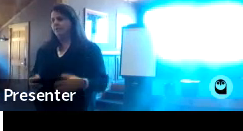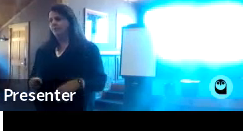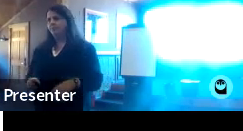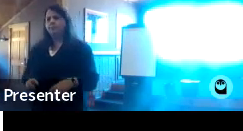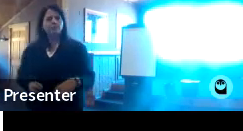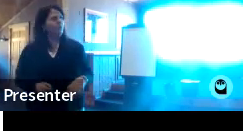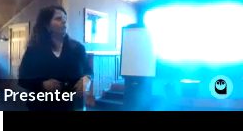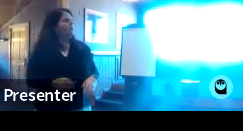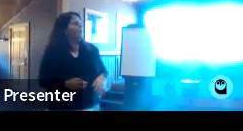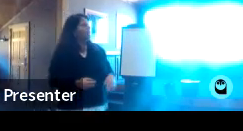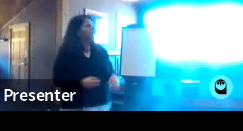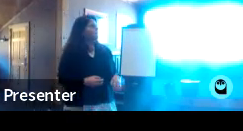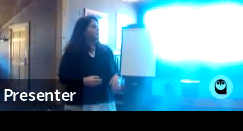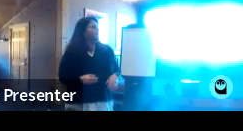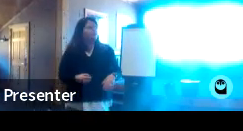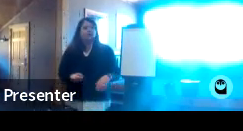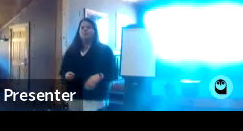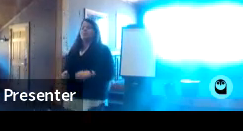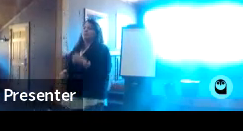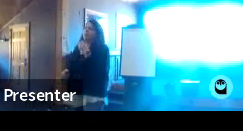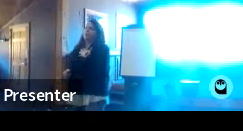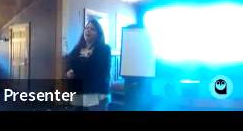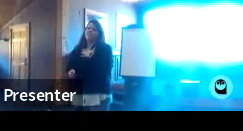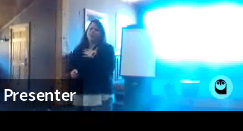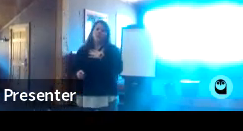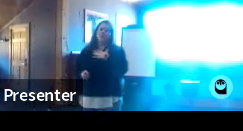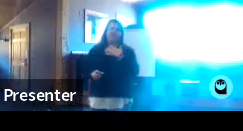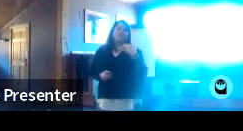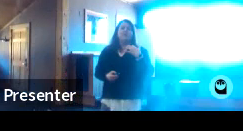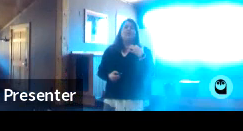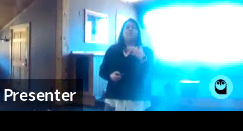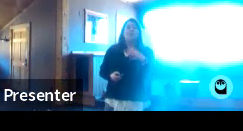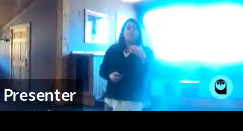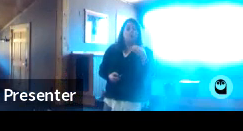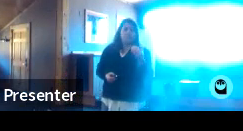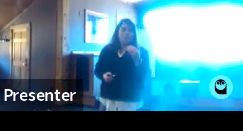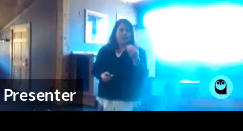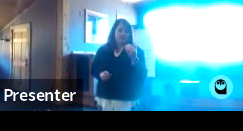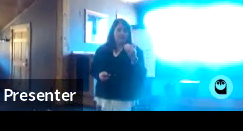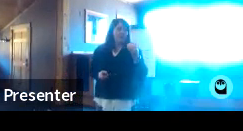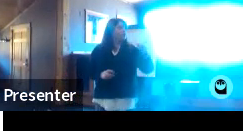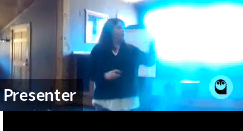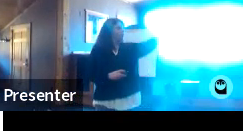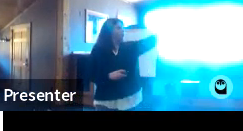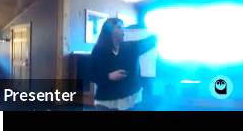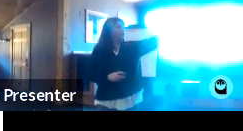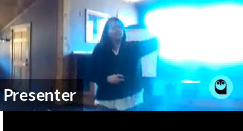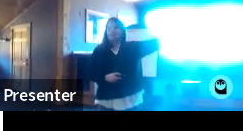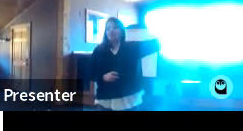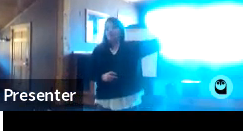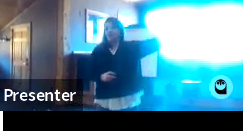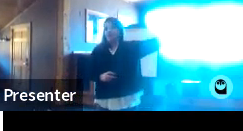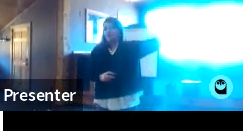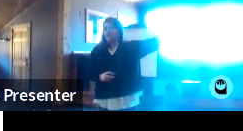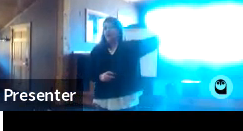and flexible. Okay, so what we have to show is just a threshold showing. So here's the rule